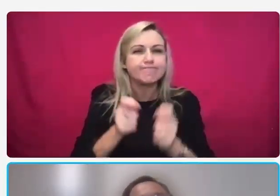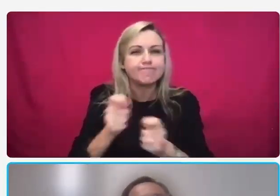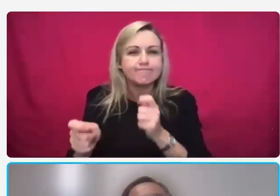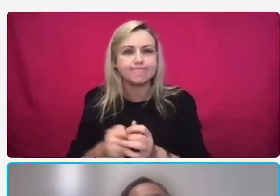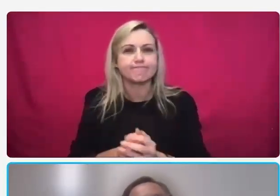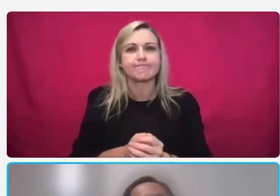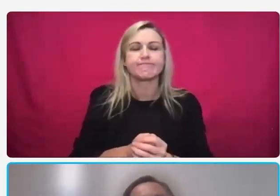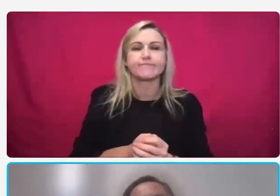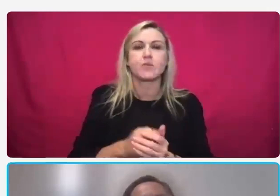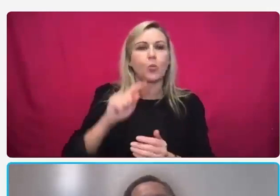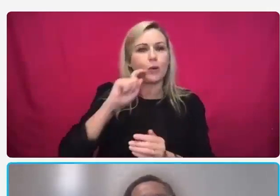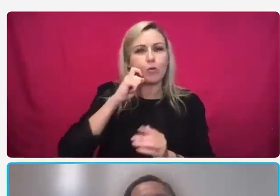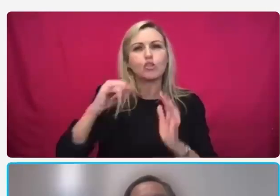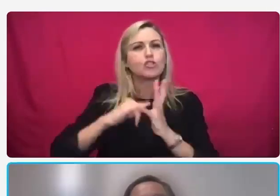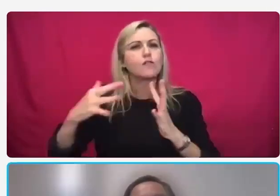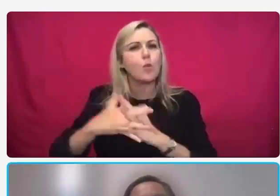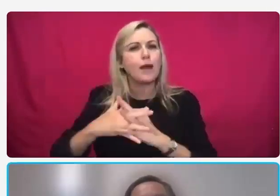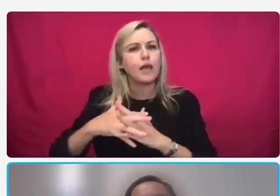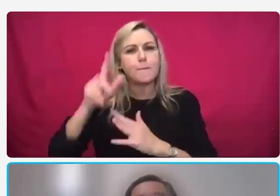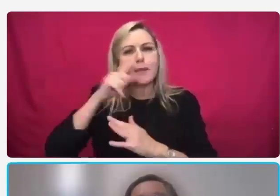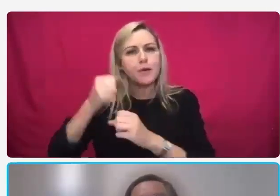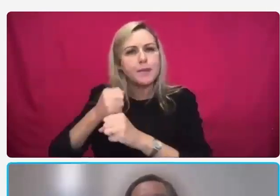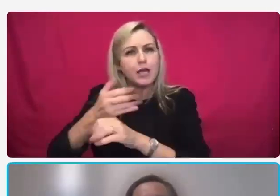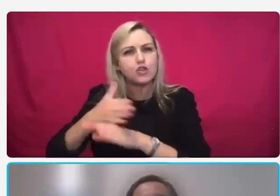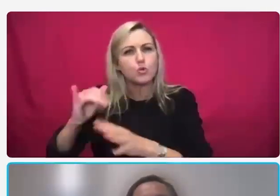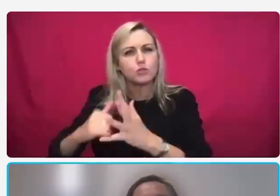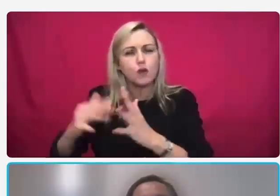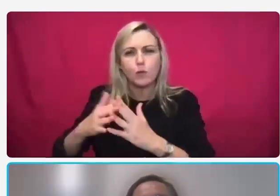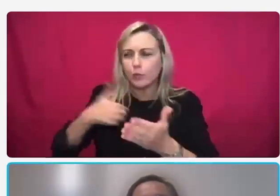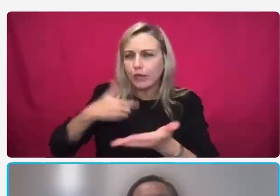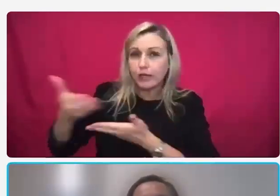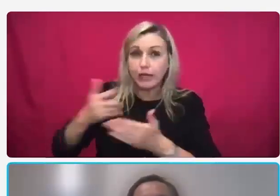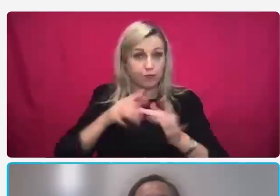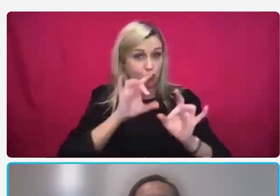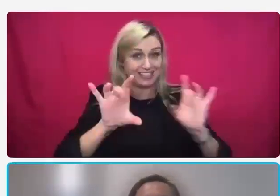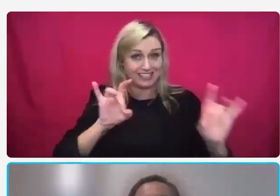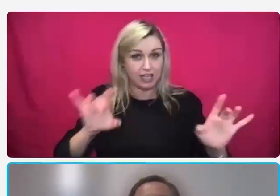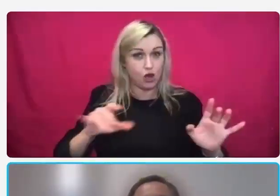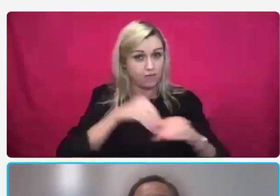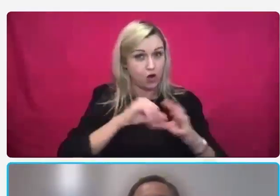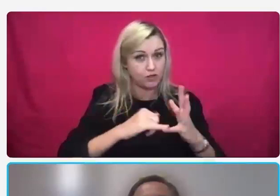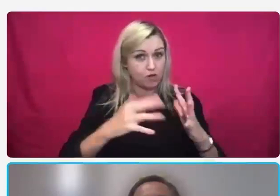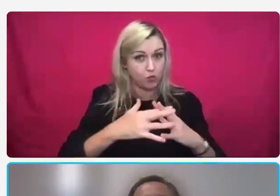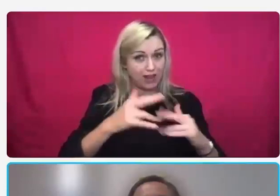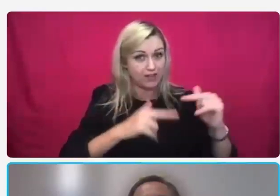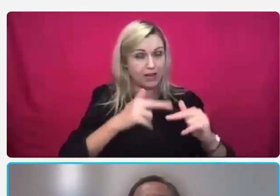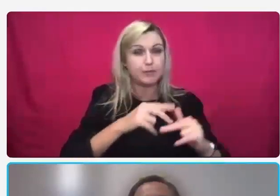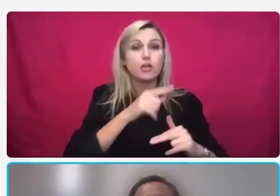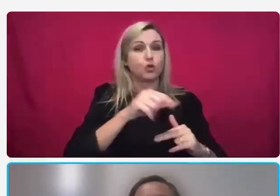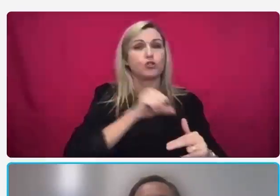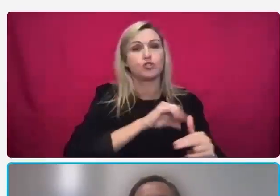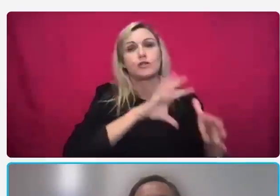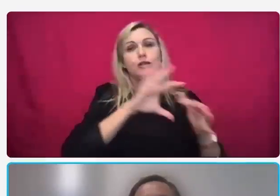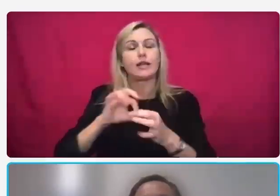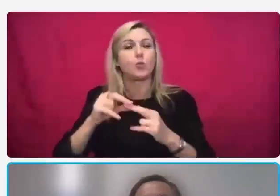communicating with software developers on a regular basis. And if you are a software developer, I really recommend that you sign up to the Health